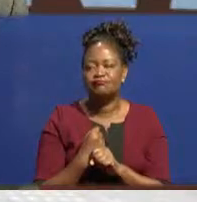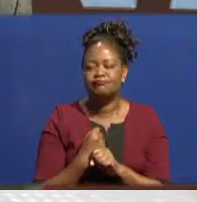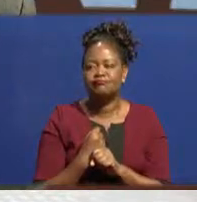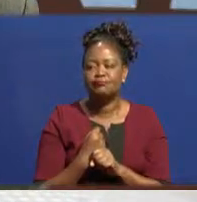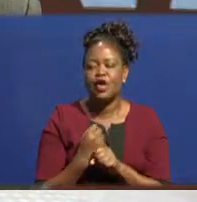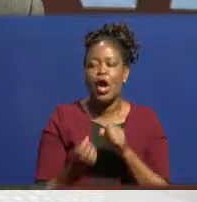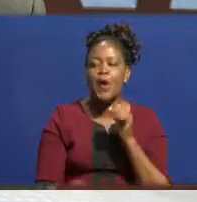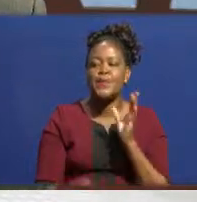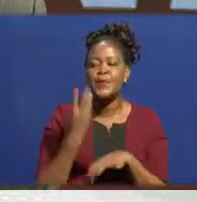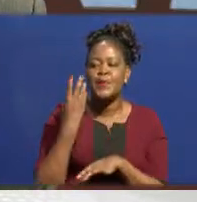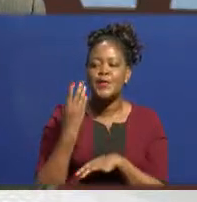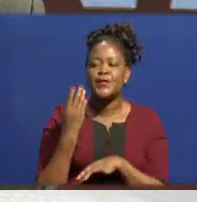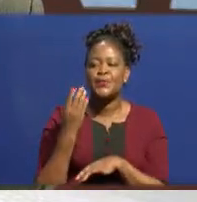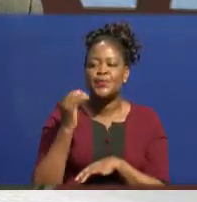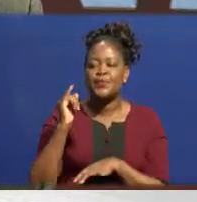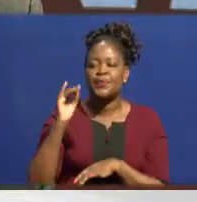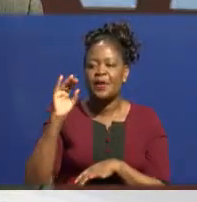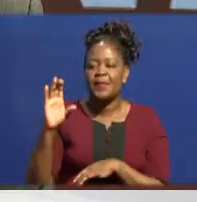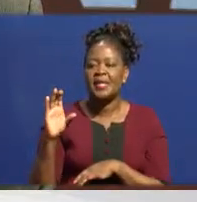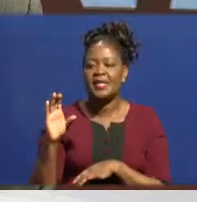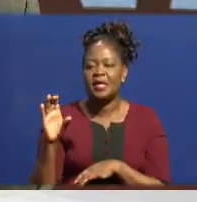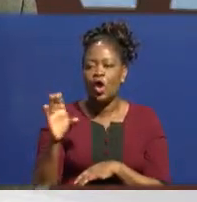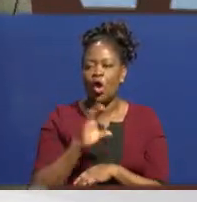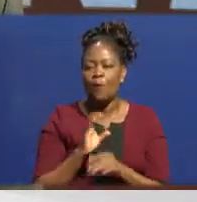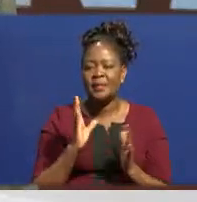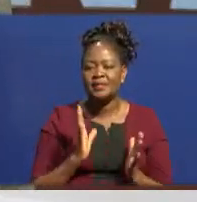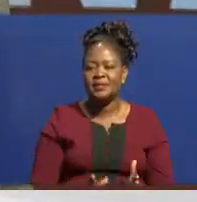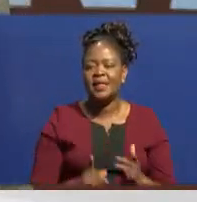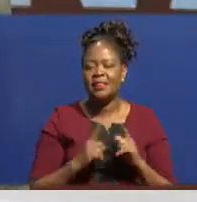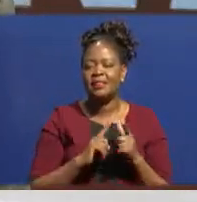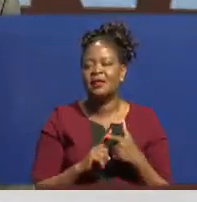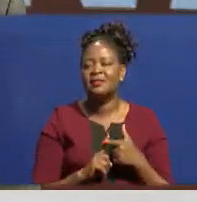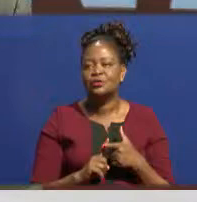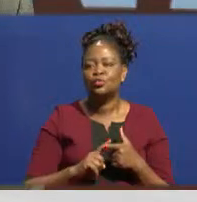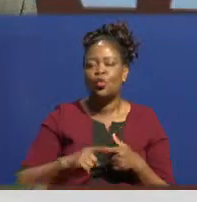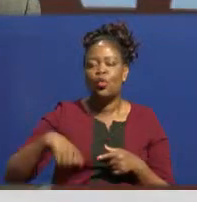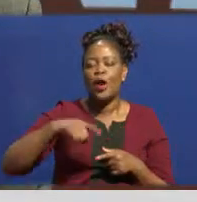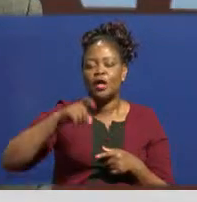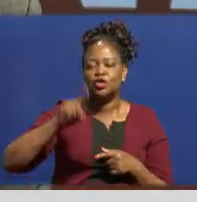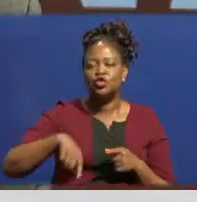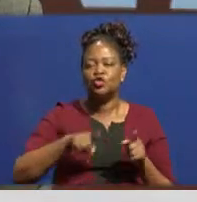constituting IEBC commissioners, then we should